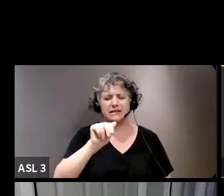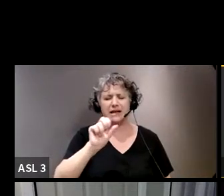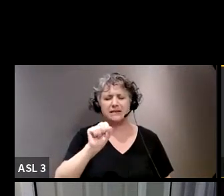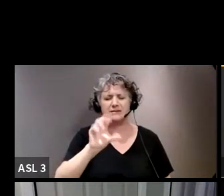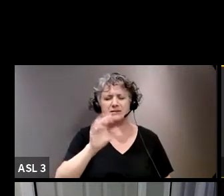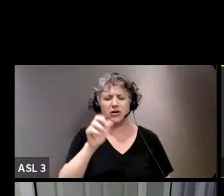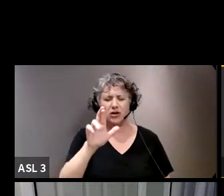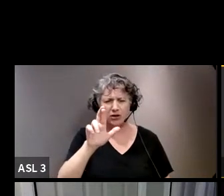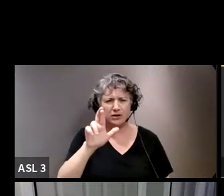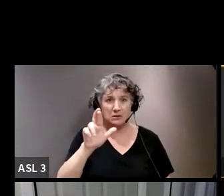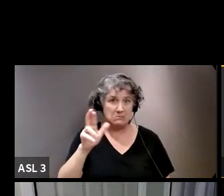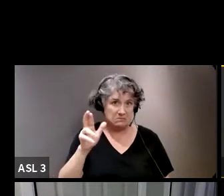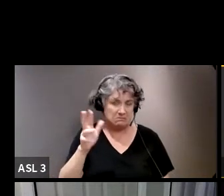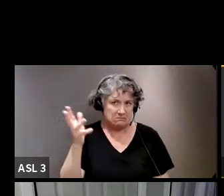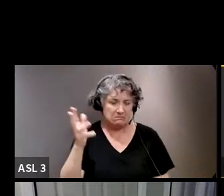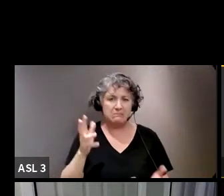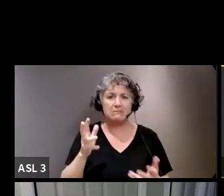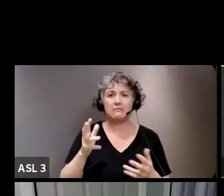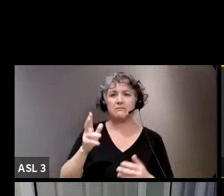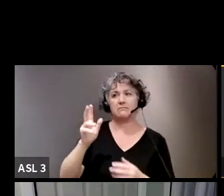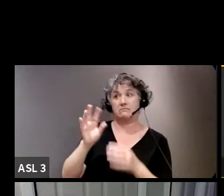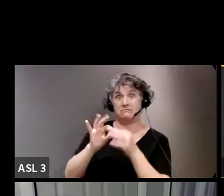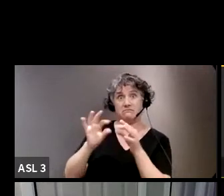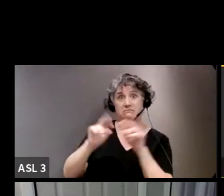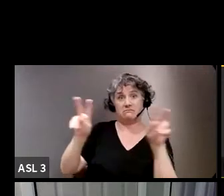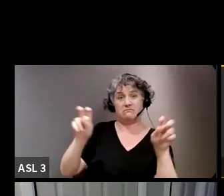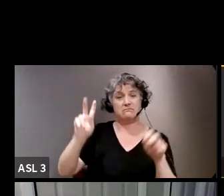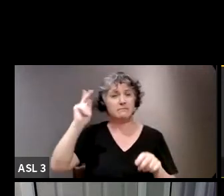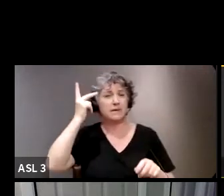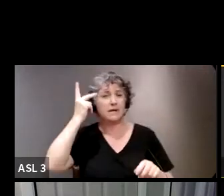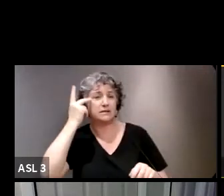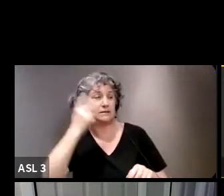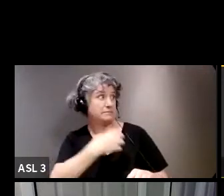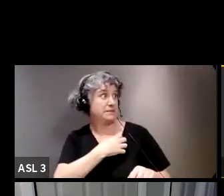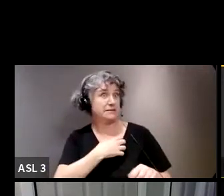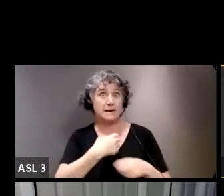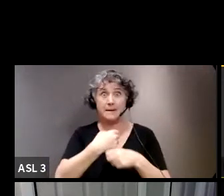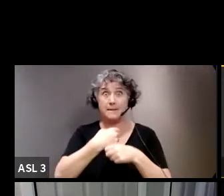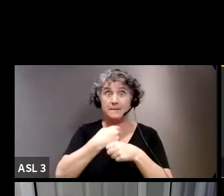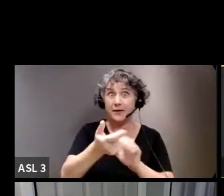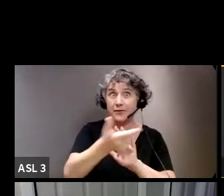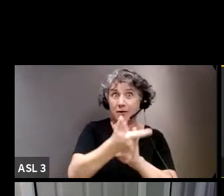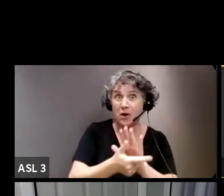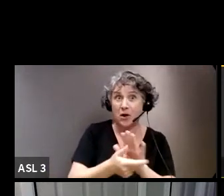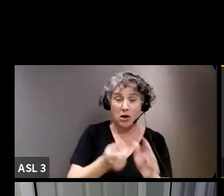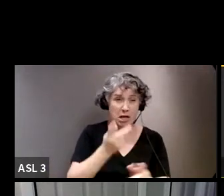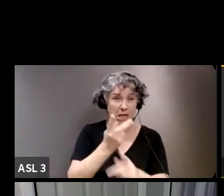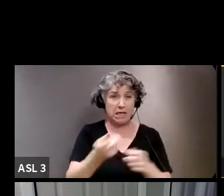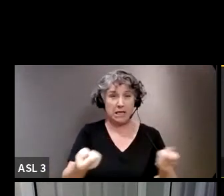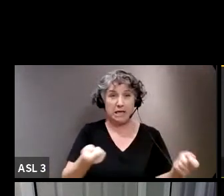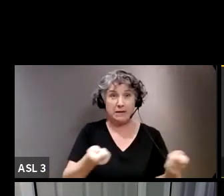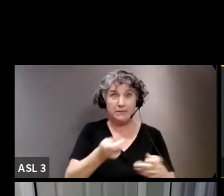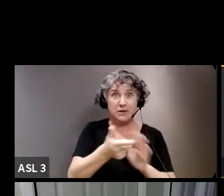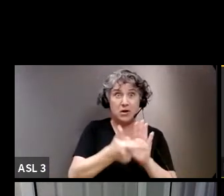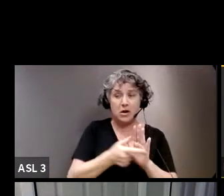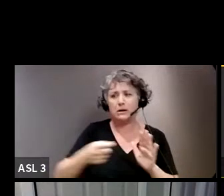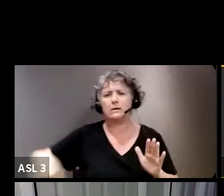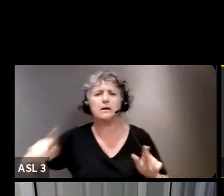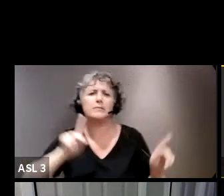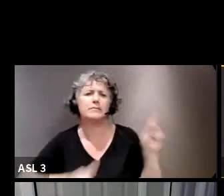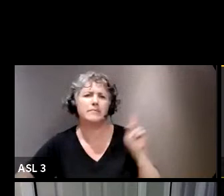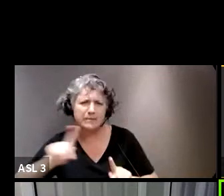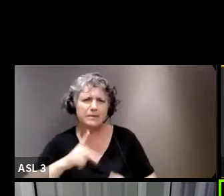said politicians and police are not the makers and keepers of the law people are thank